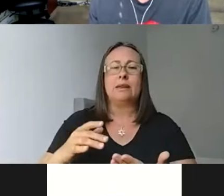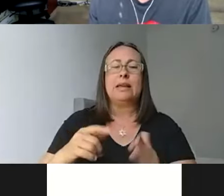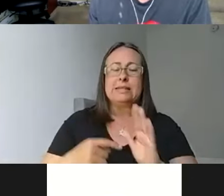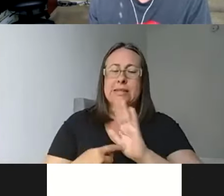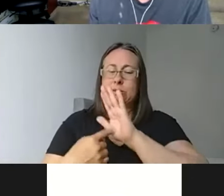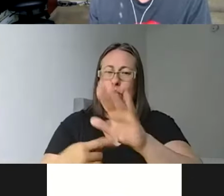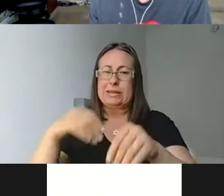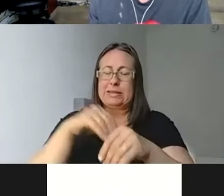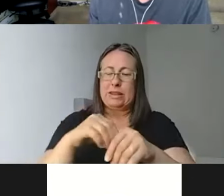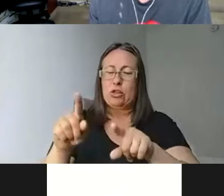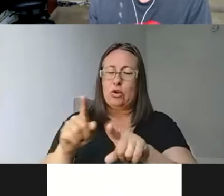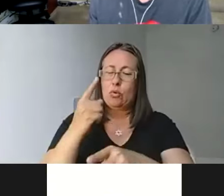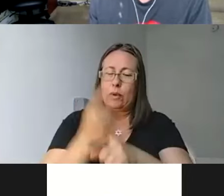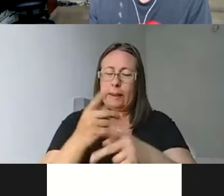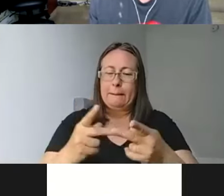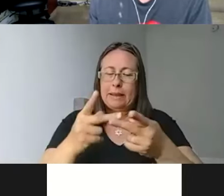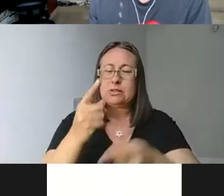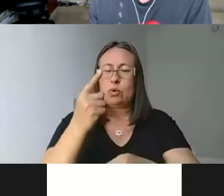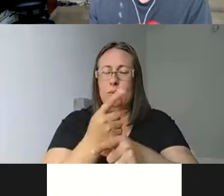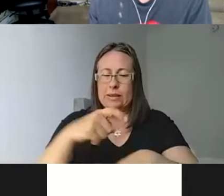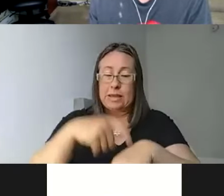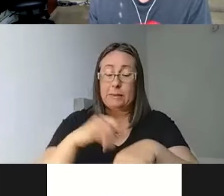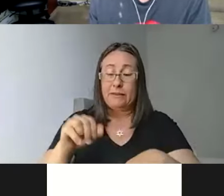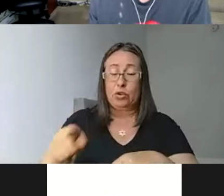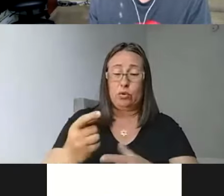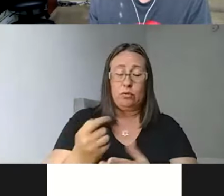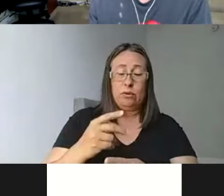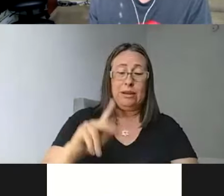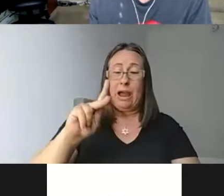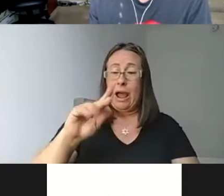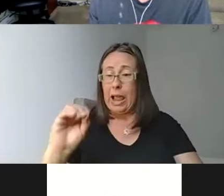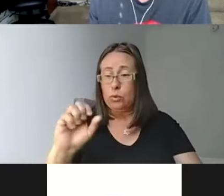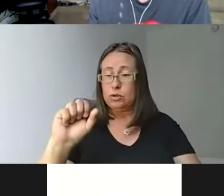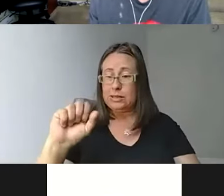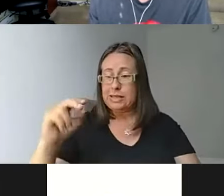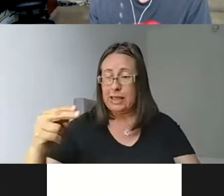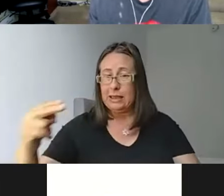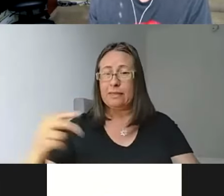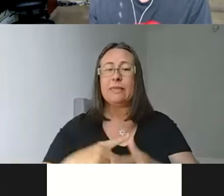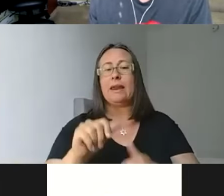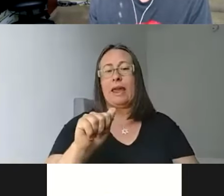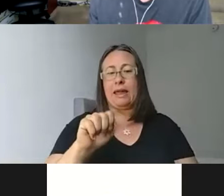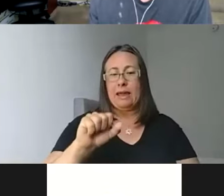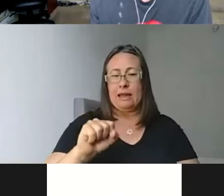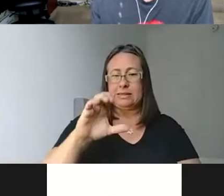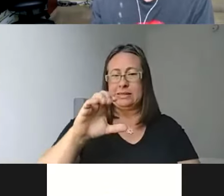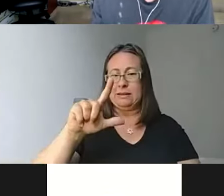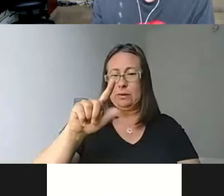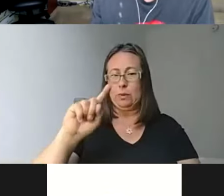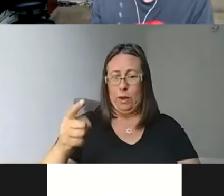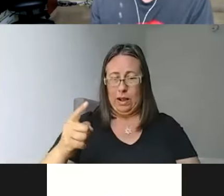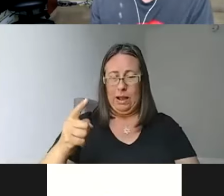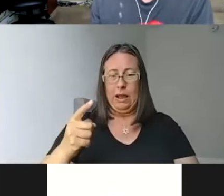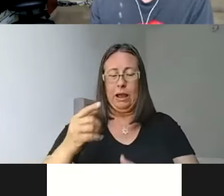right place at the right time. If you knock out sonic hedgehog, ASCO1 expression goes away. And a lot of these ASCO1